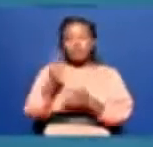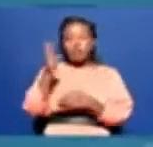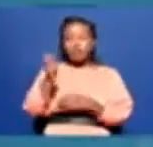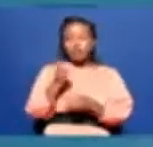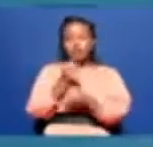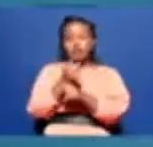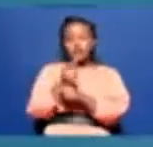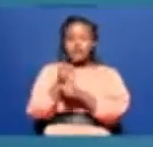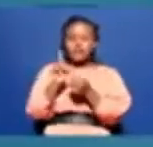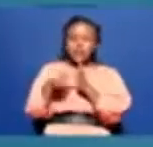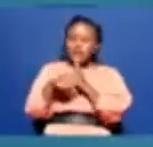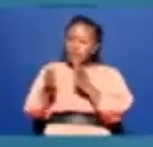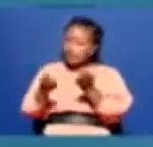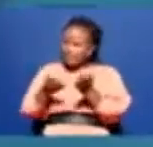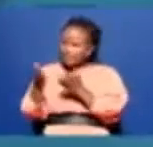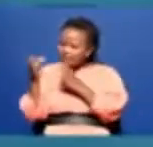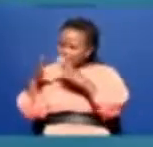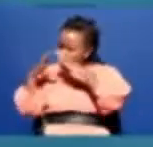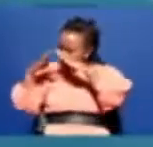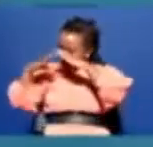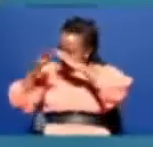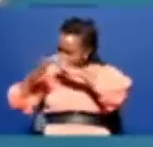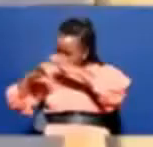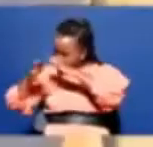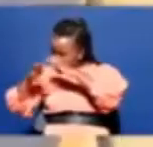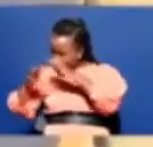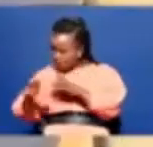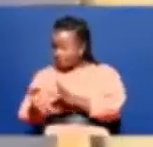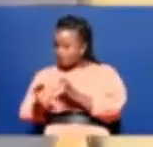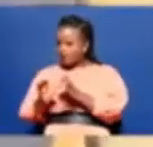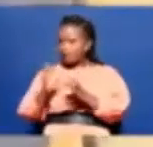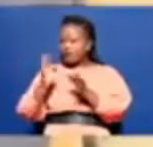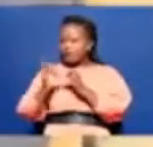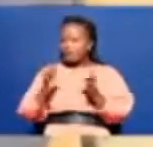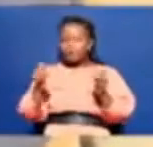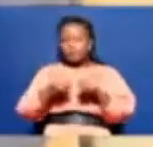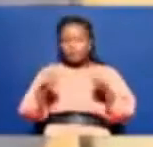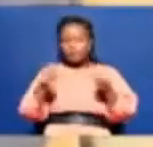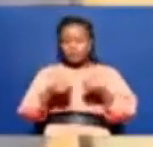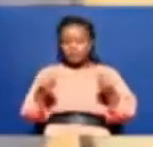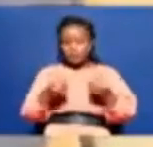check if it's the opacity and the viscosity is okay.